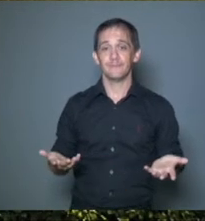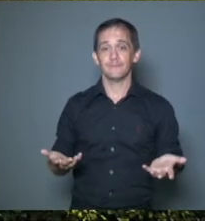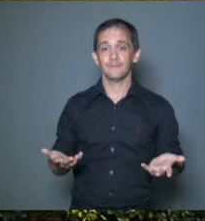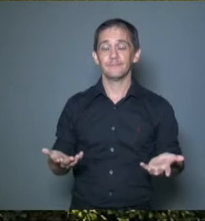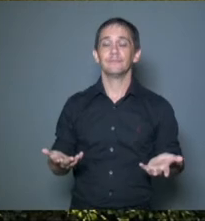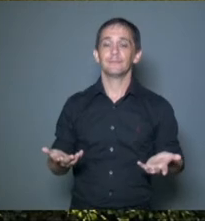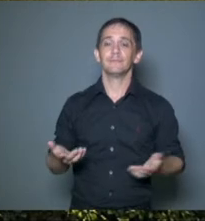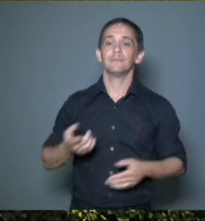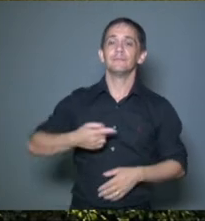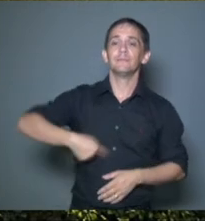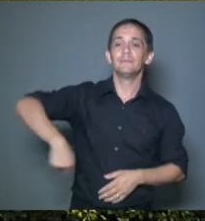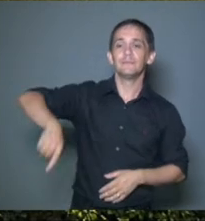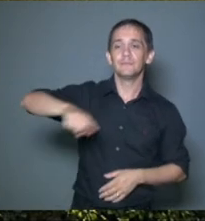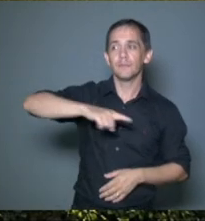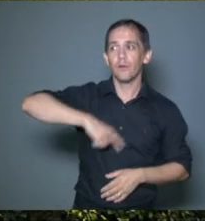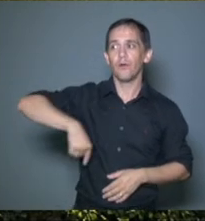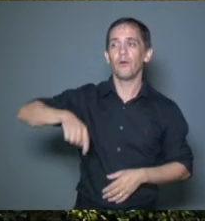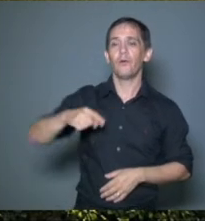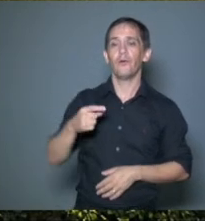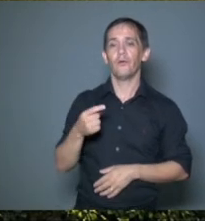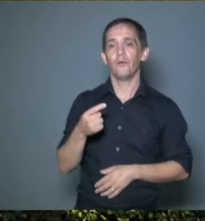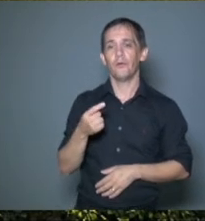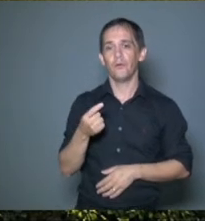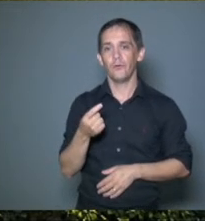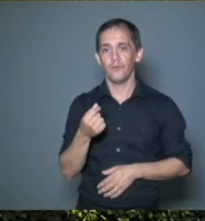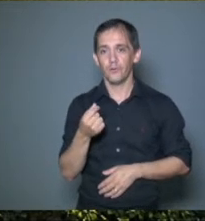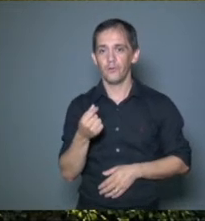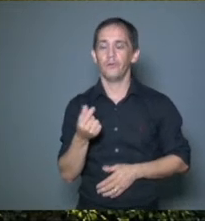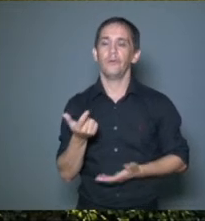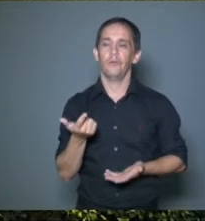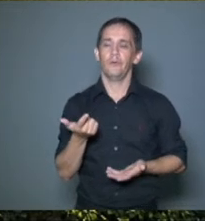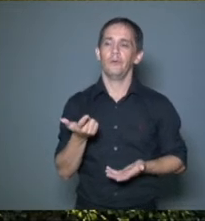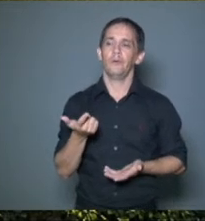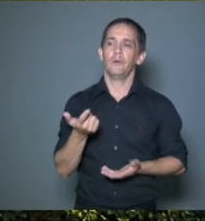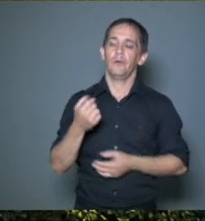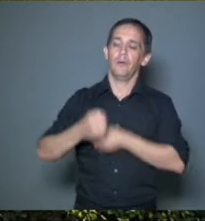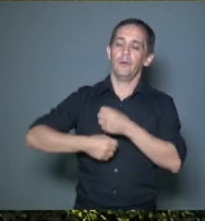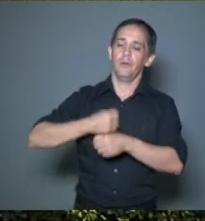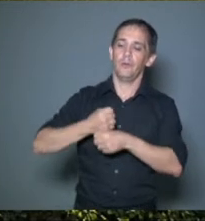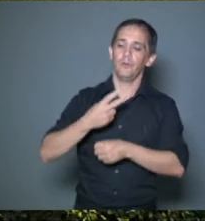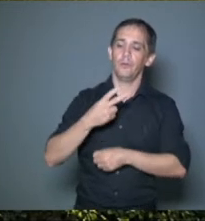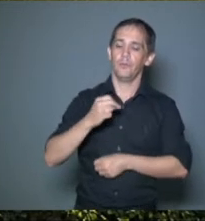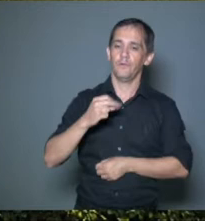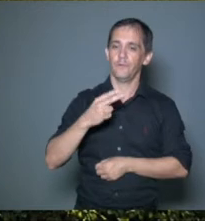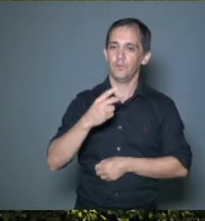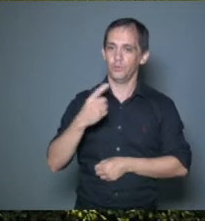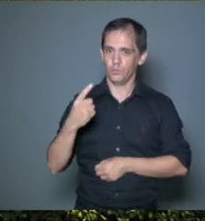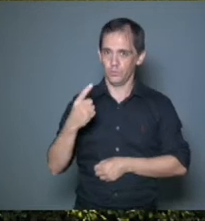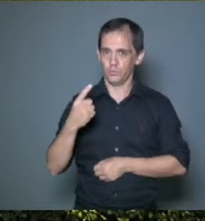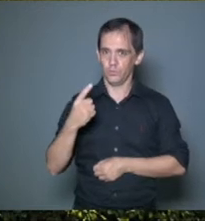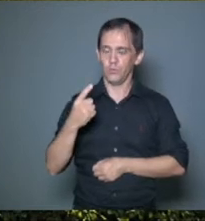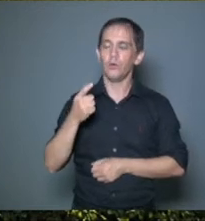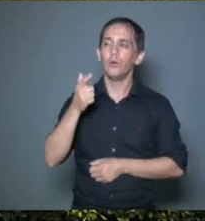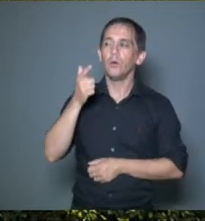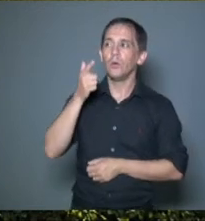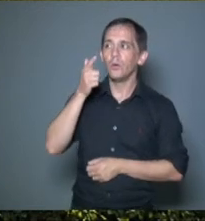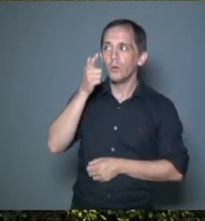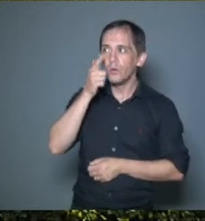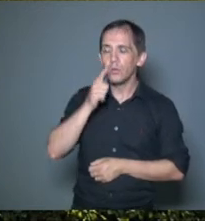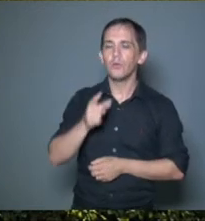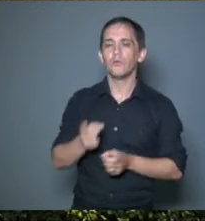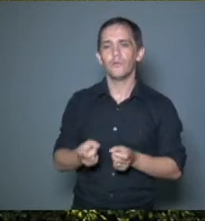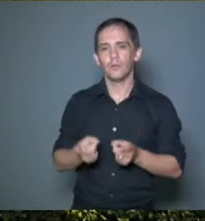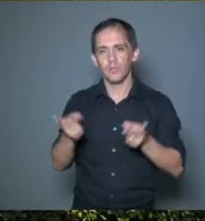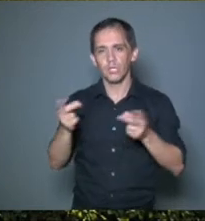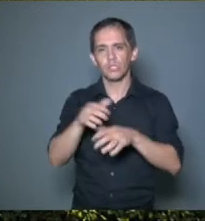And that generates financial credits. It's a little bit of value, but in 2021, in addition